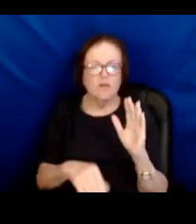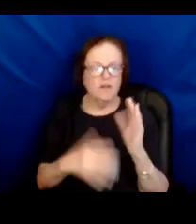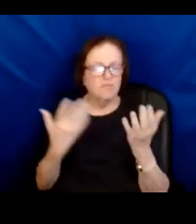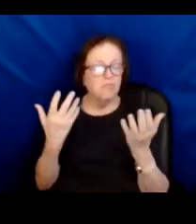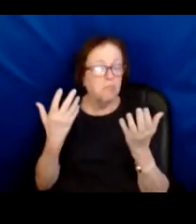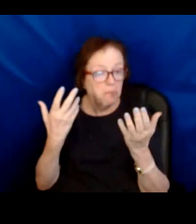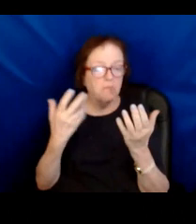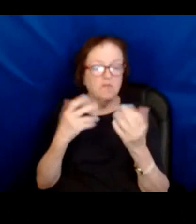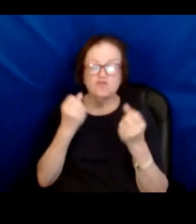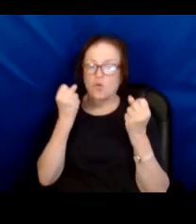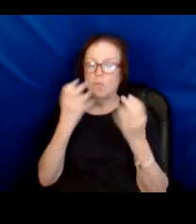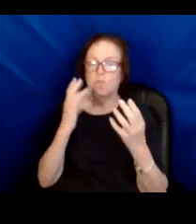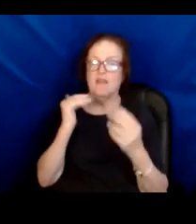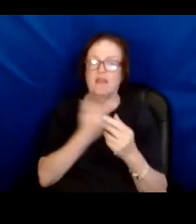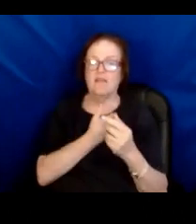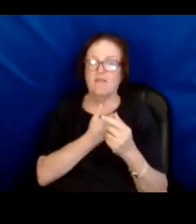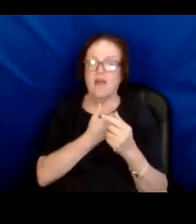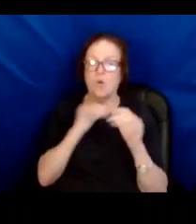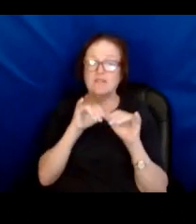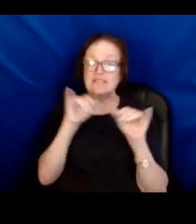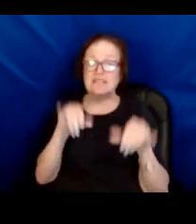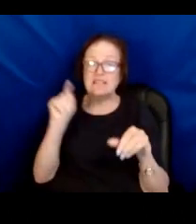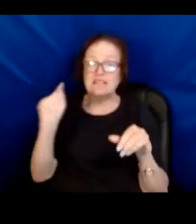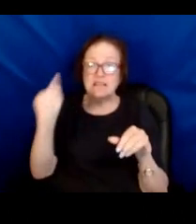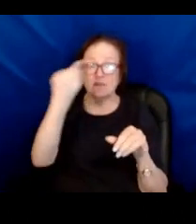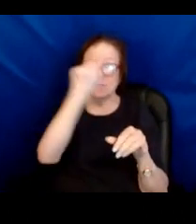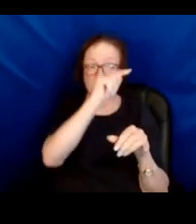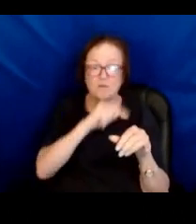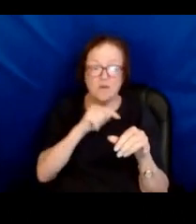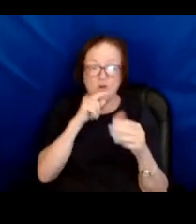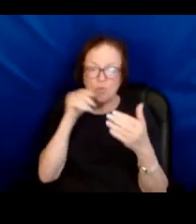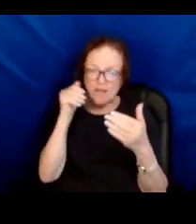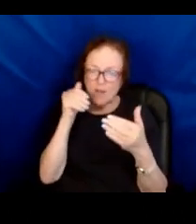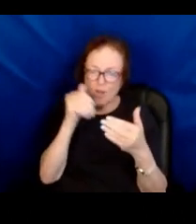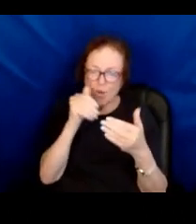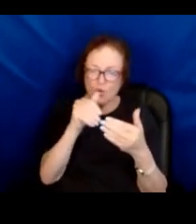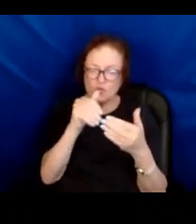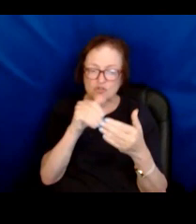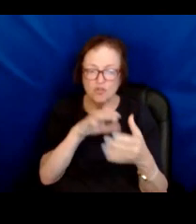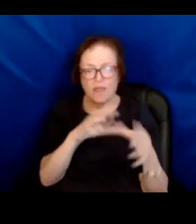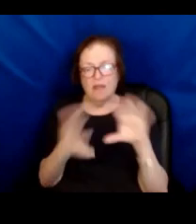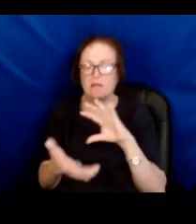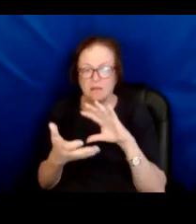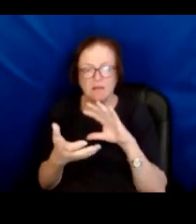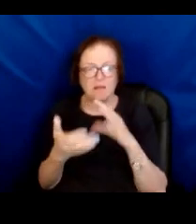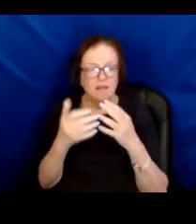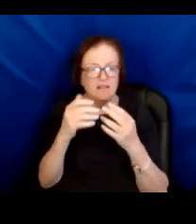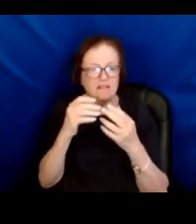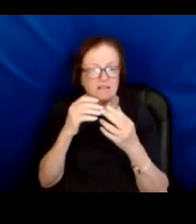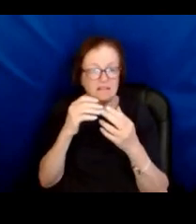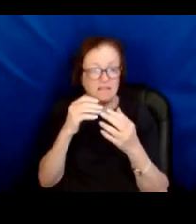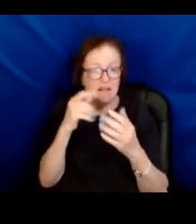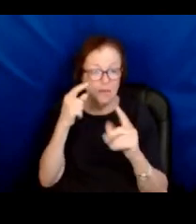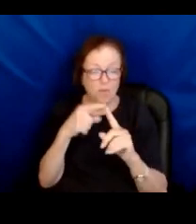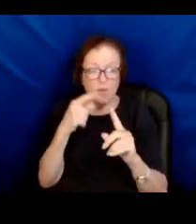a lot of our systems were actually really close to those tipping points. And so we could, with the model, learn